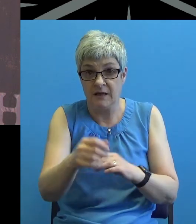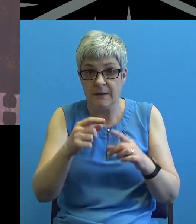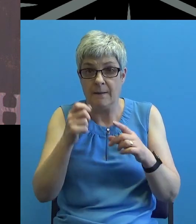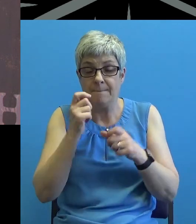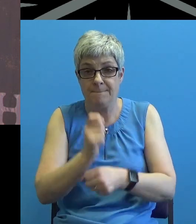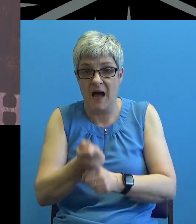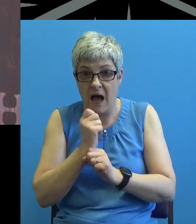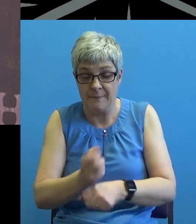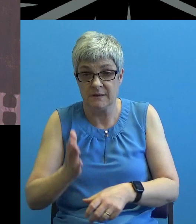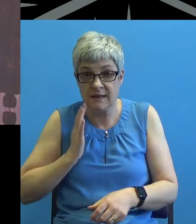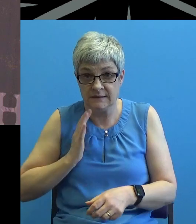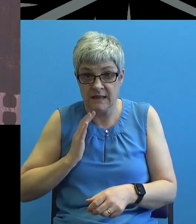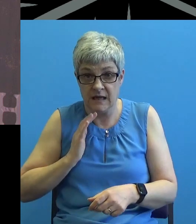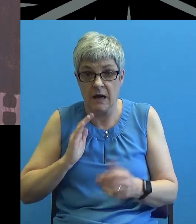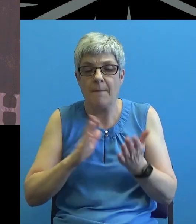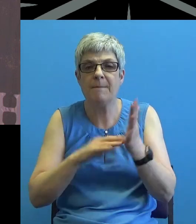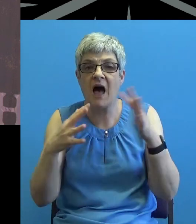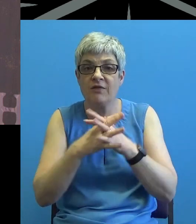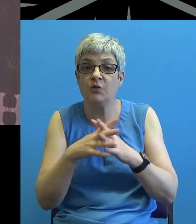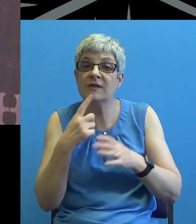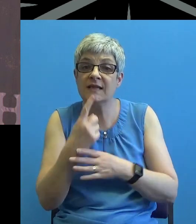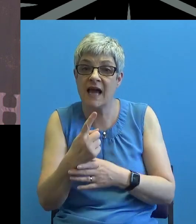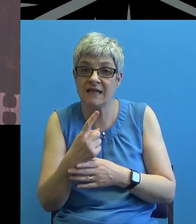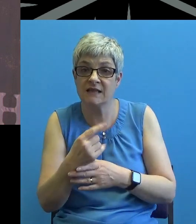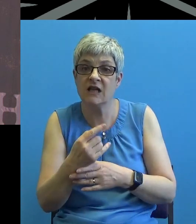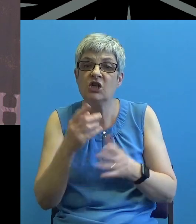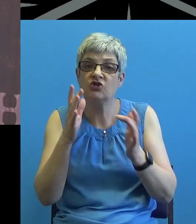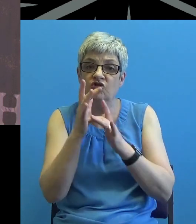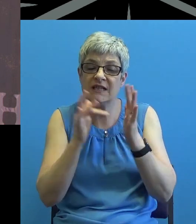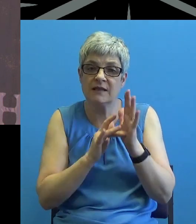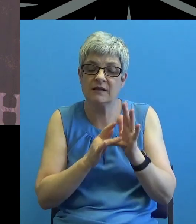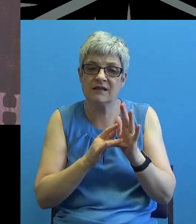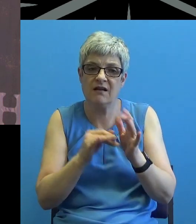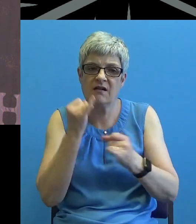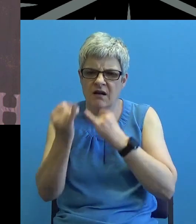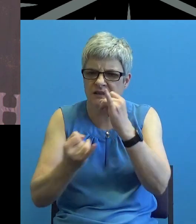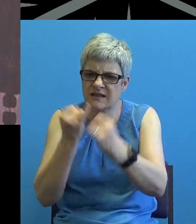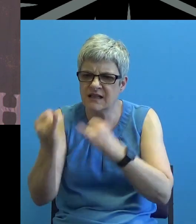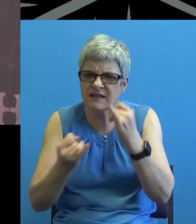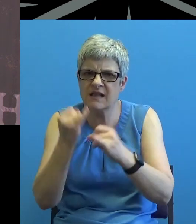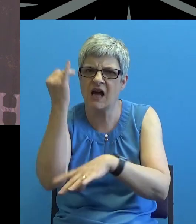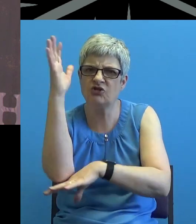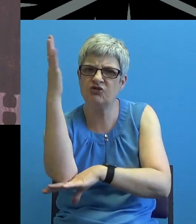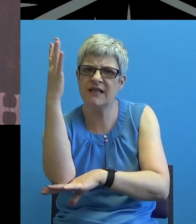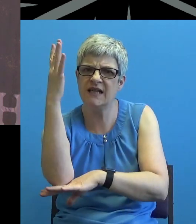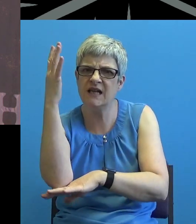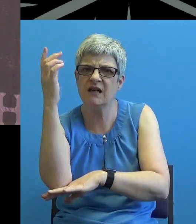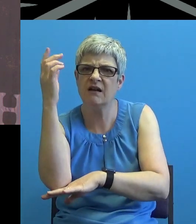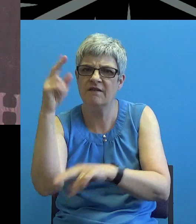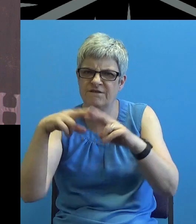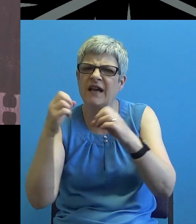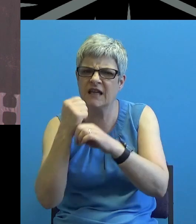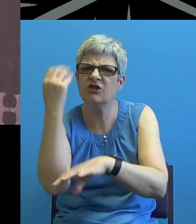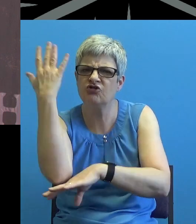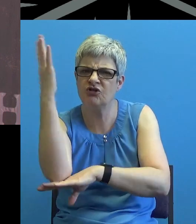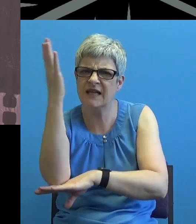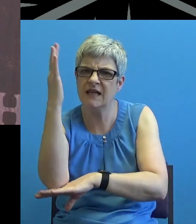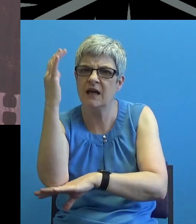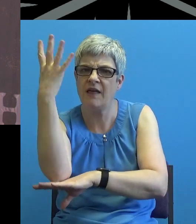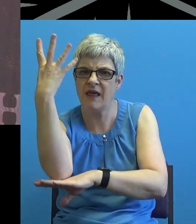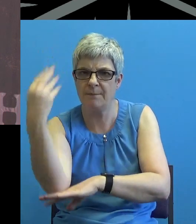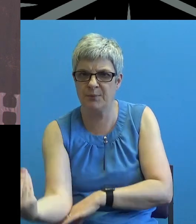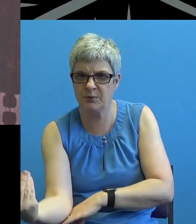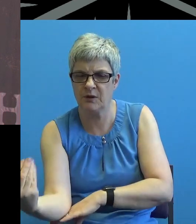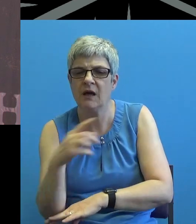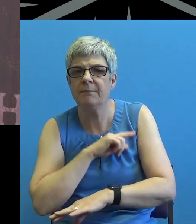Matthew's gospel, is where Jesus curses a fig tree and it immediately withers because he was unable to find